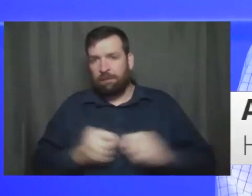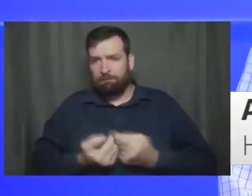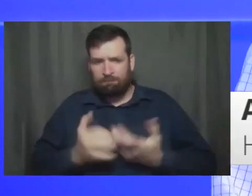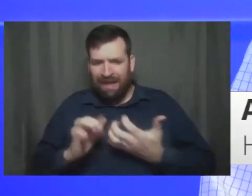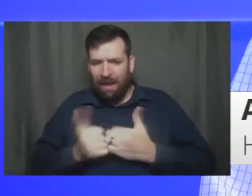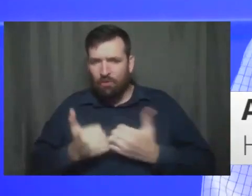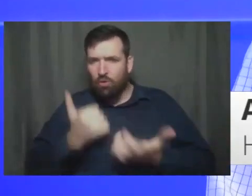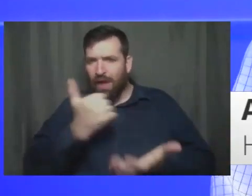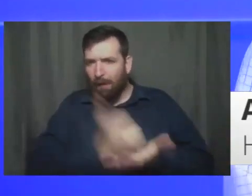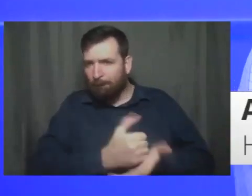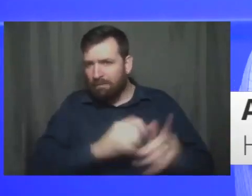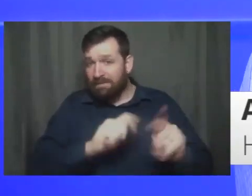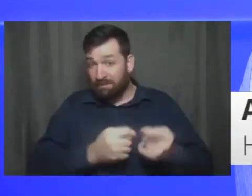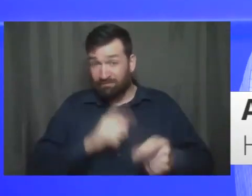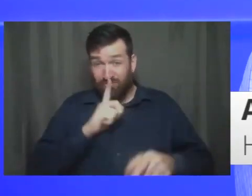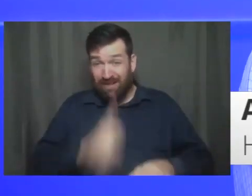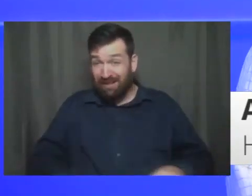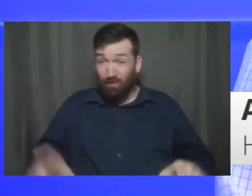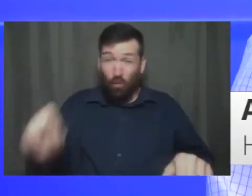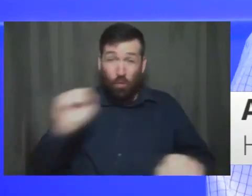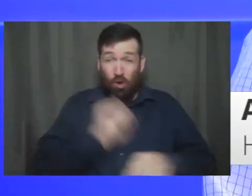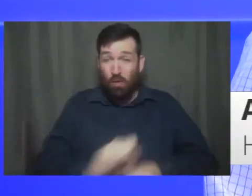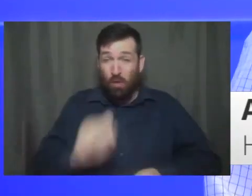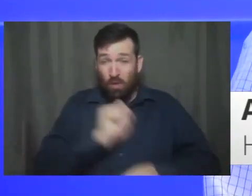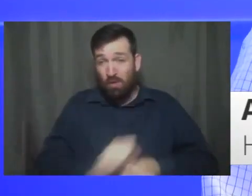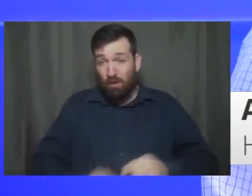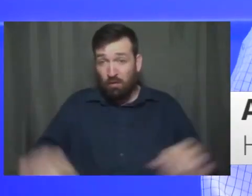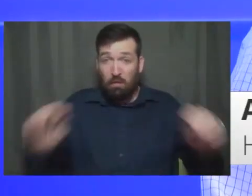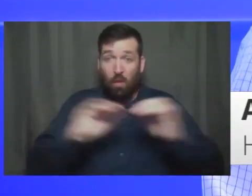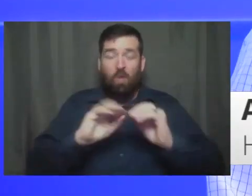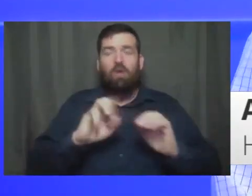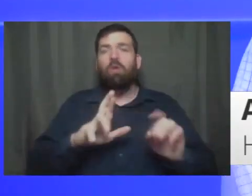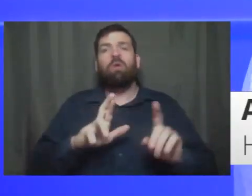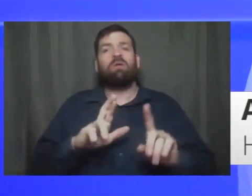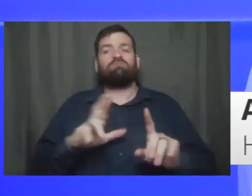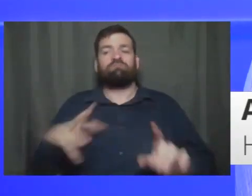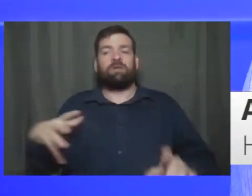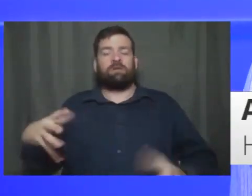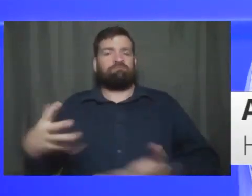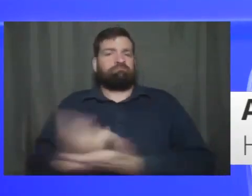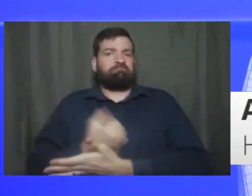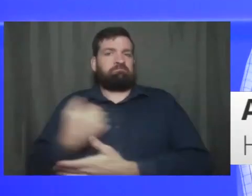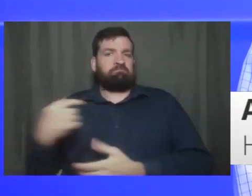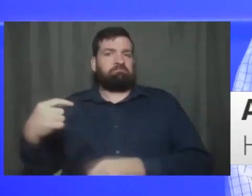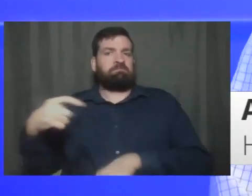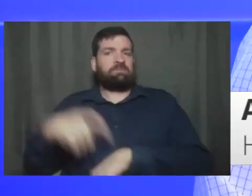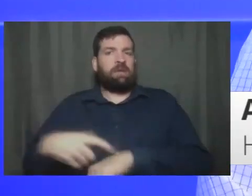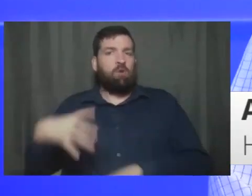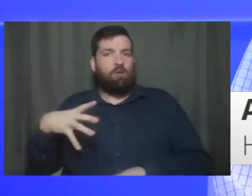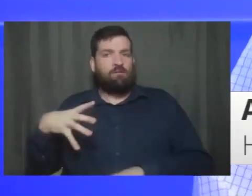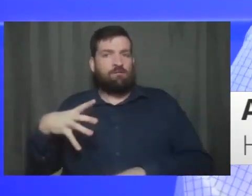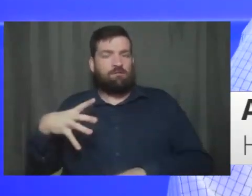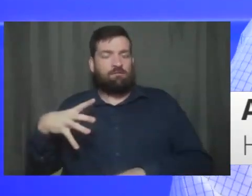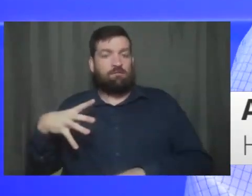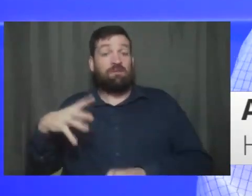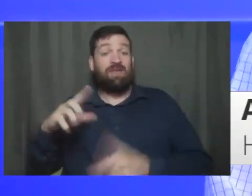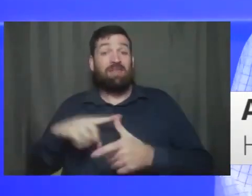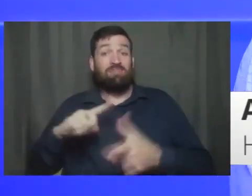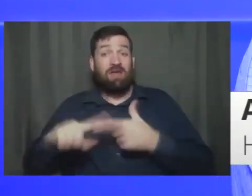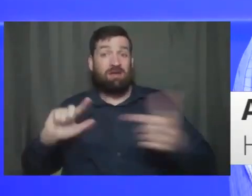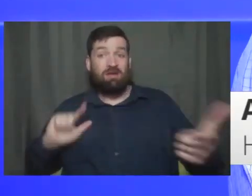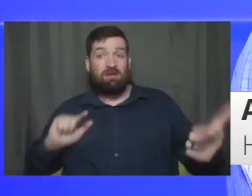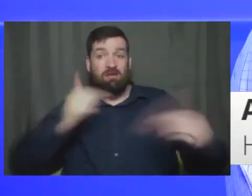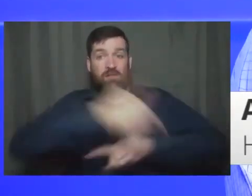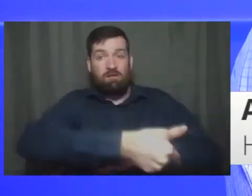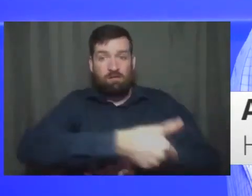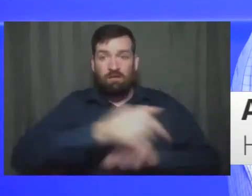it really by working more, or is it something else? Is it taking the time off that you need so that you can relieve them when they need time off? And that's sort of a way of